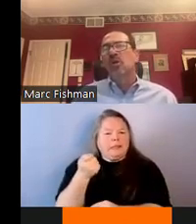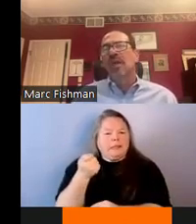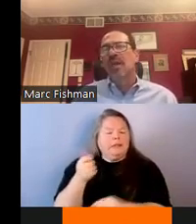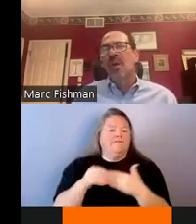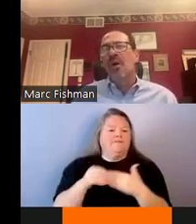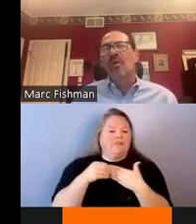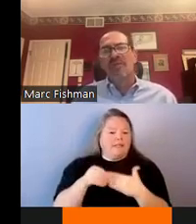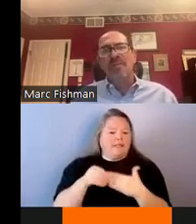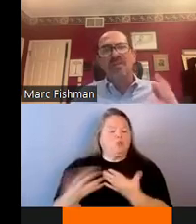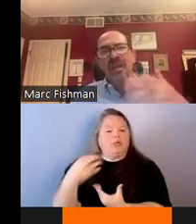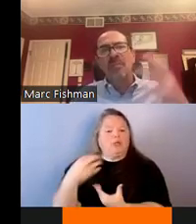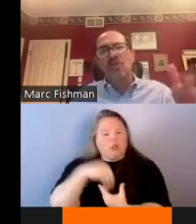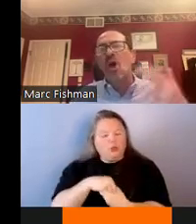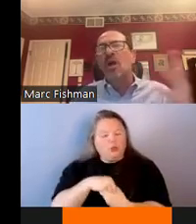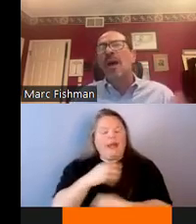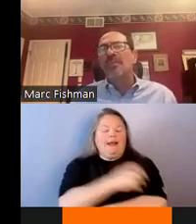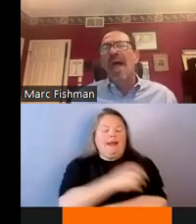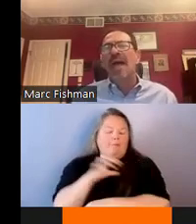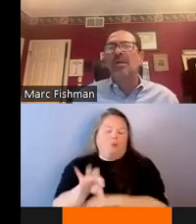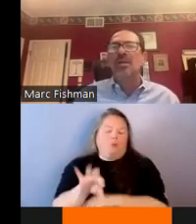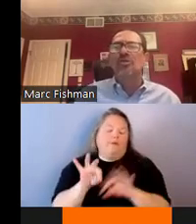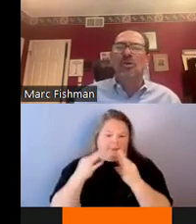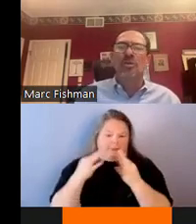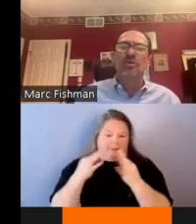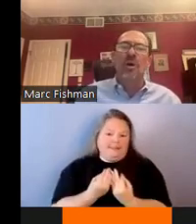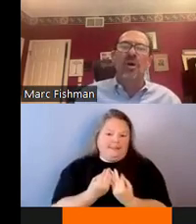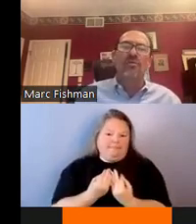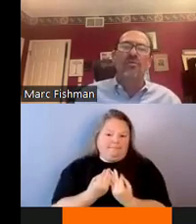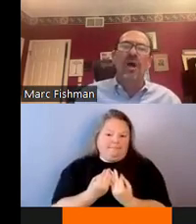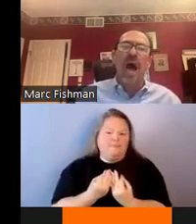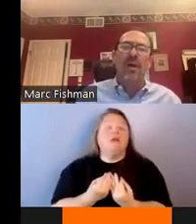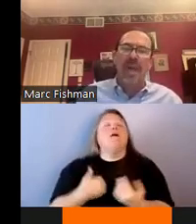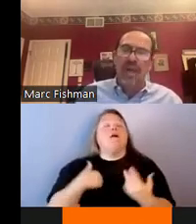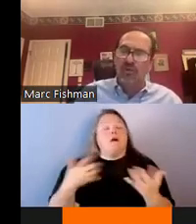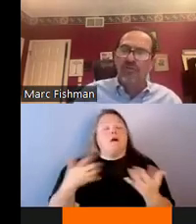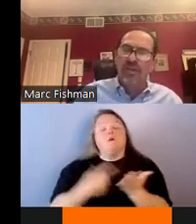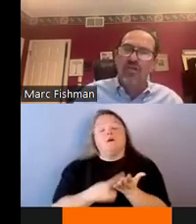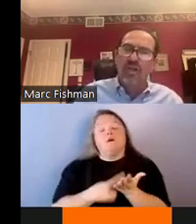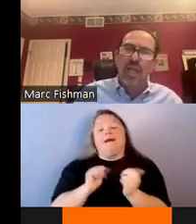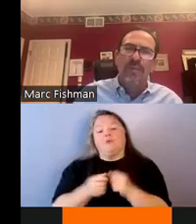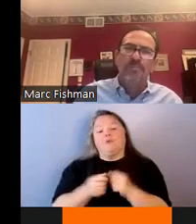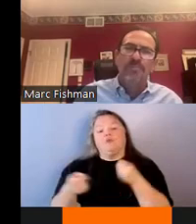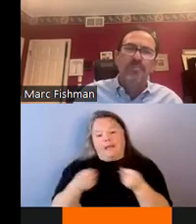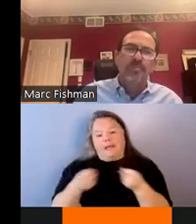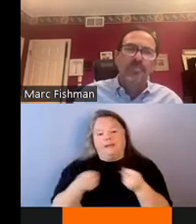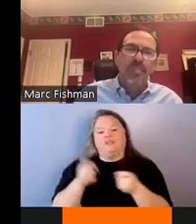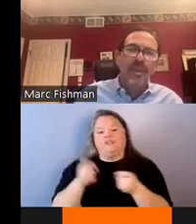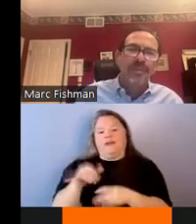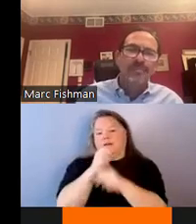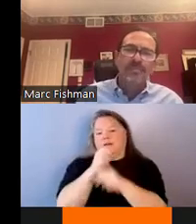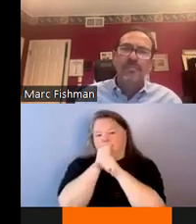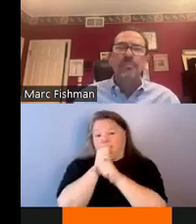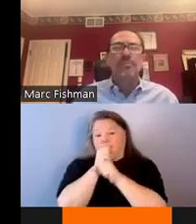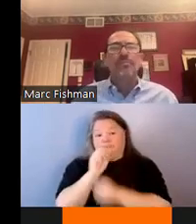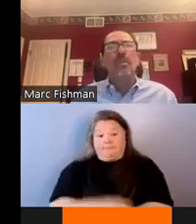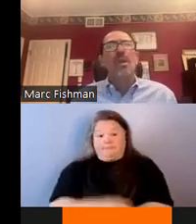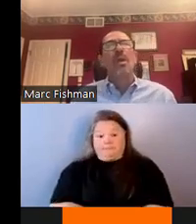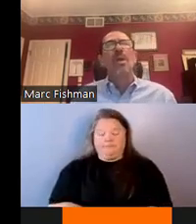terms of including and empowering families. And I'm going to talk about that in terms of how to manage confidentiality.